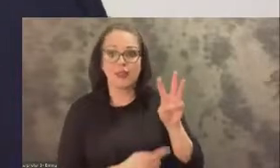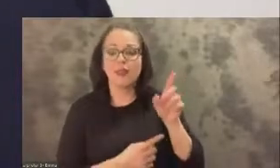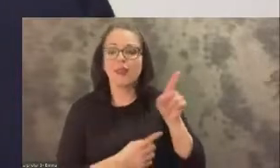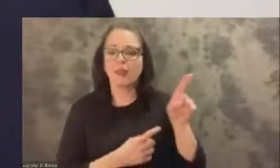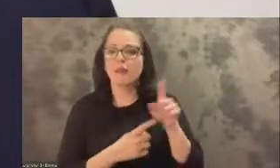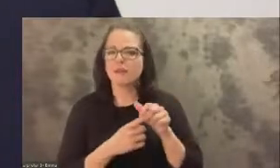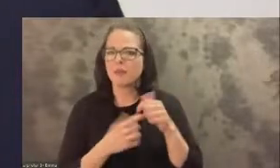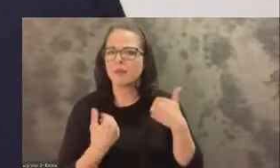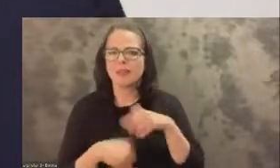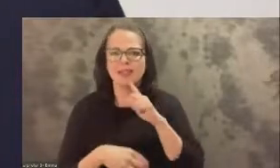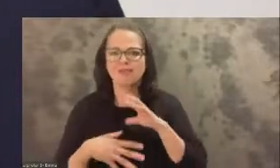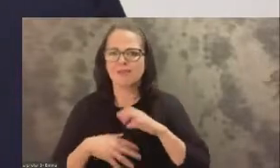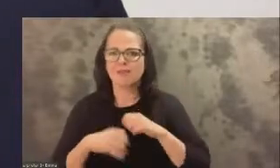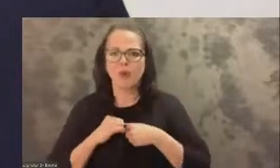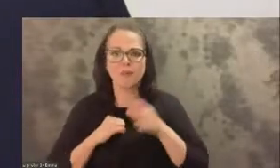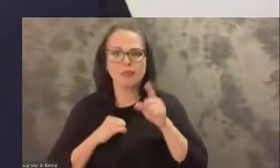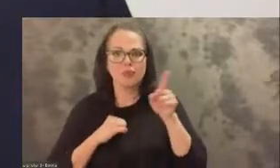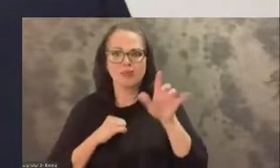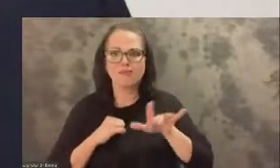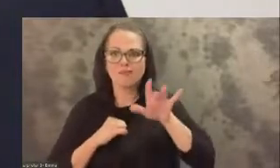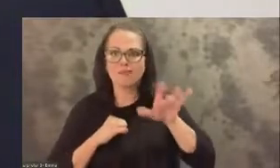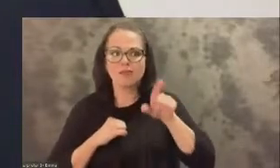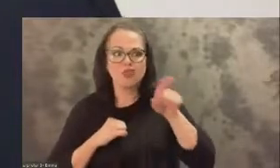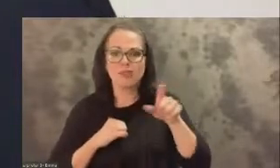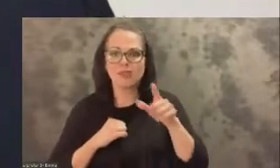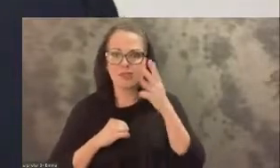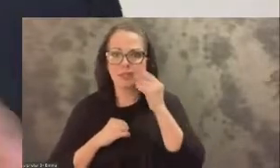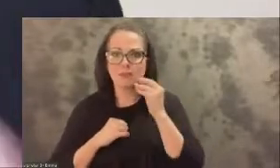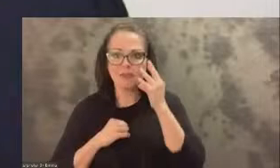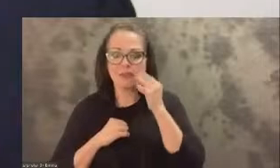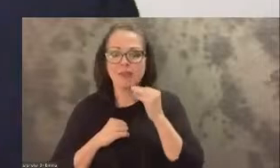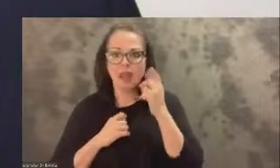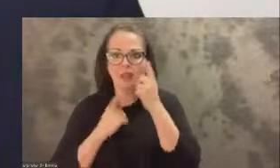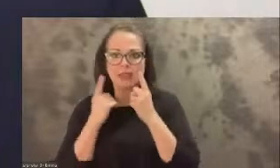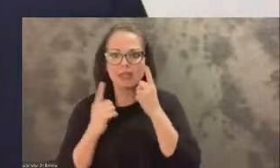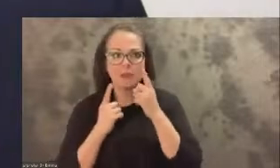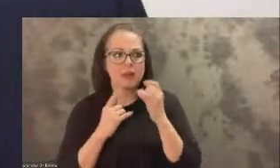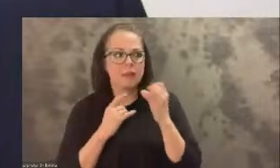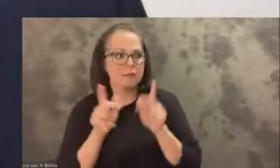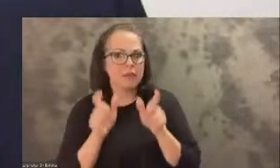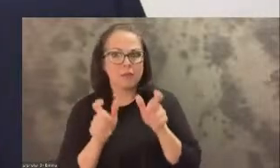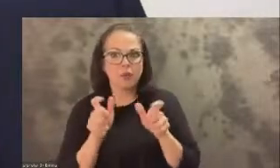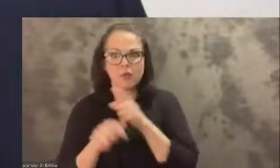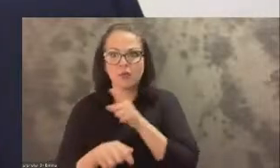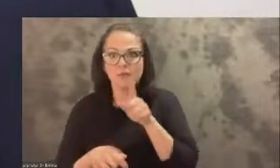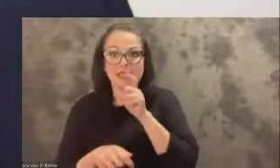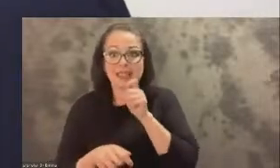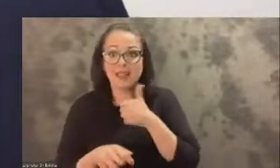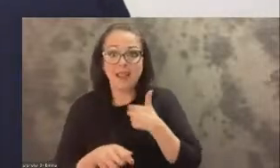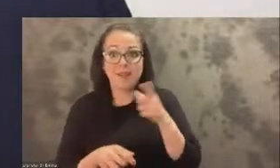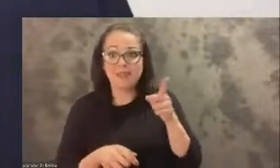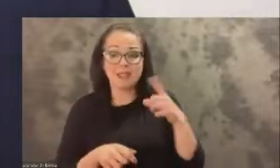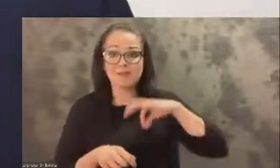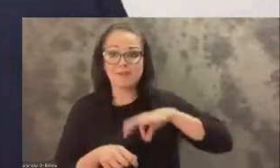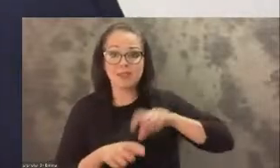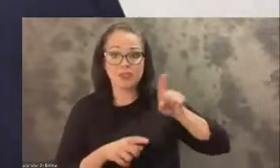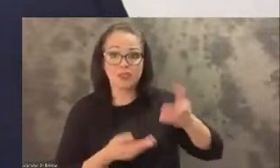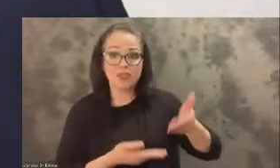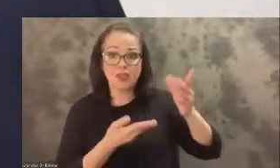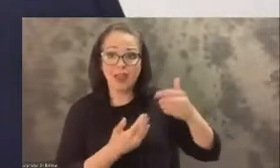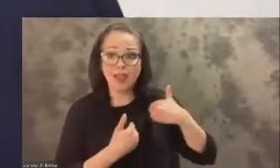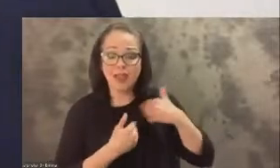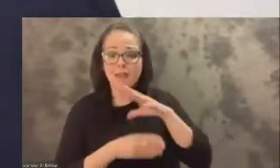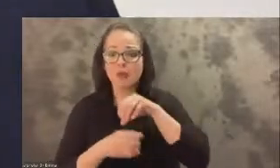just heartbreaking what she's gone through. And I was thinking of people who, as she said, did not have the advantages that she had,